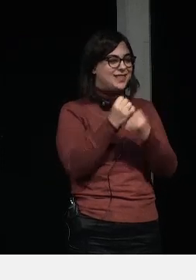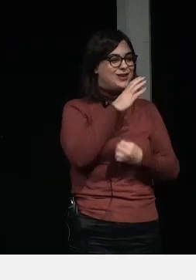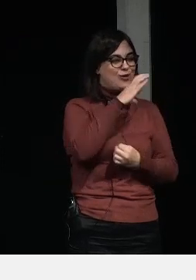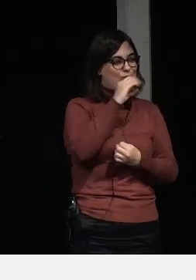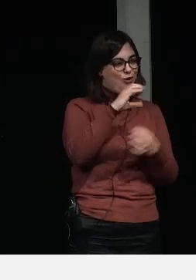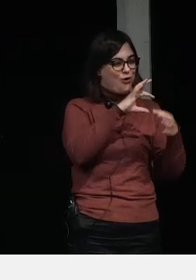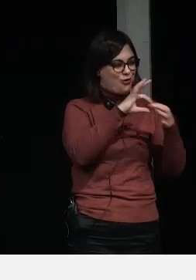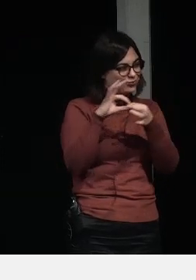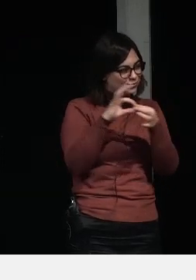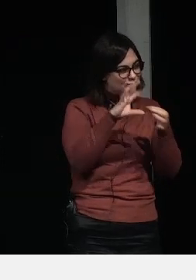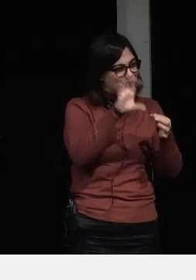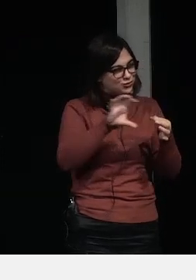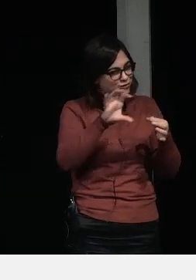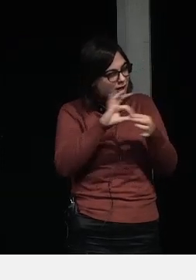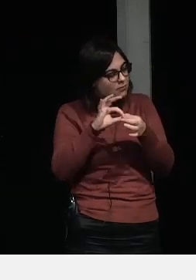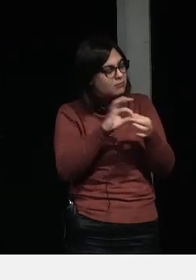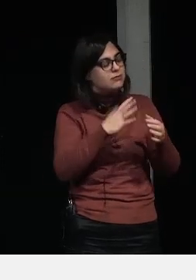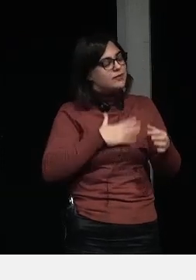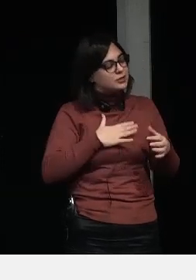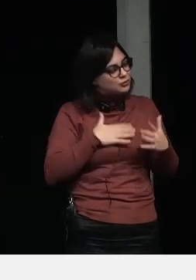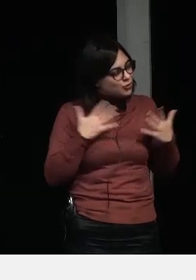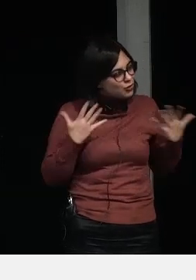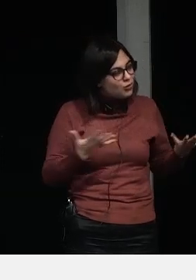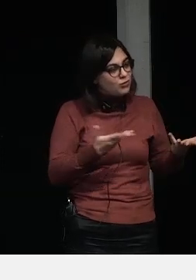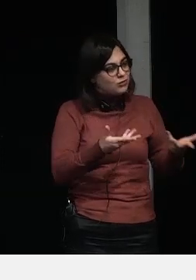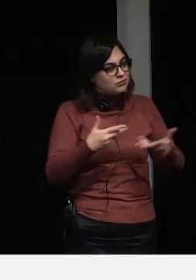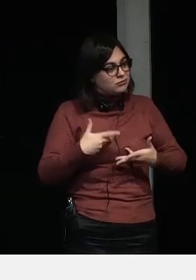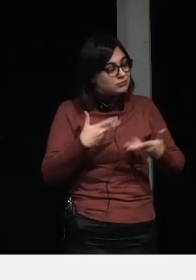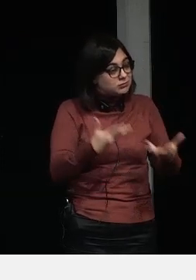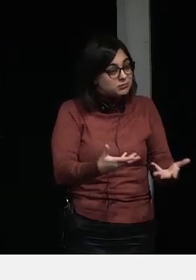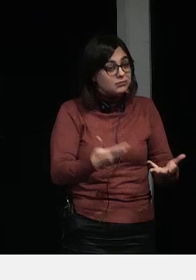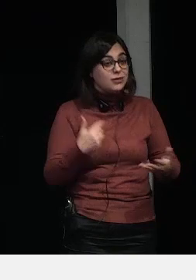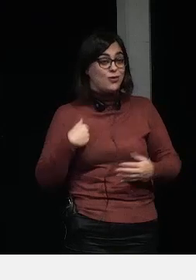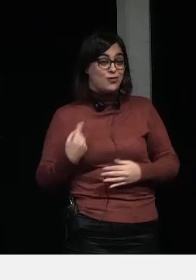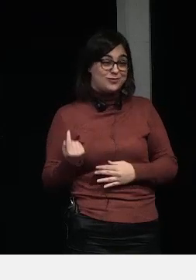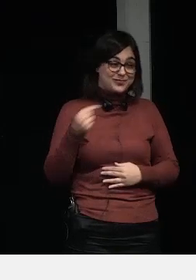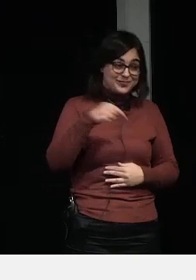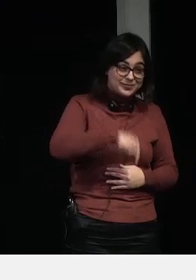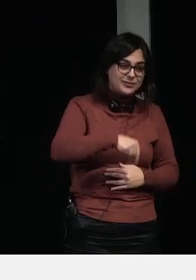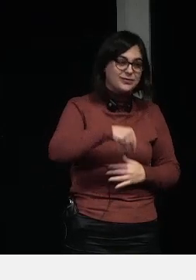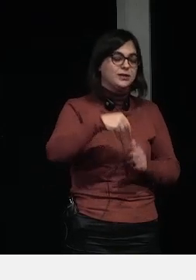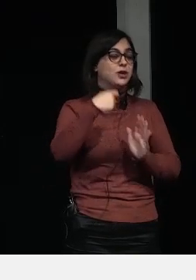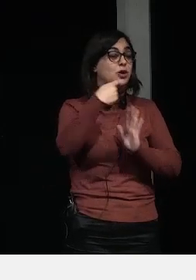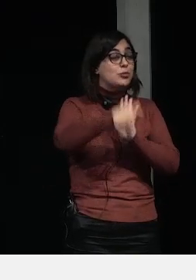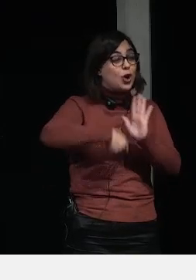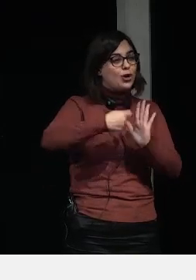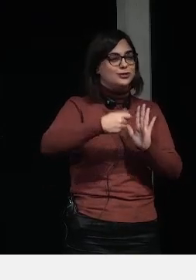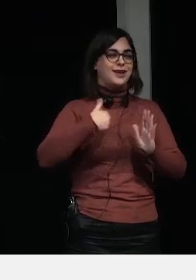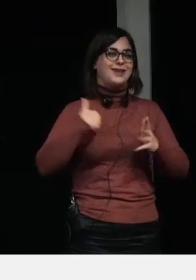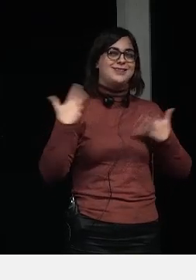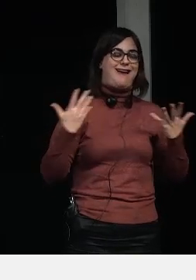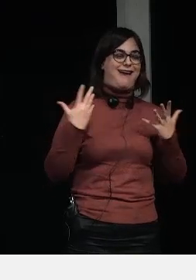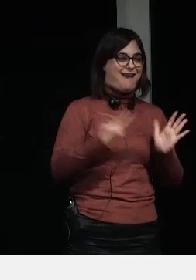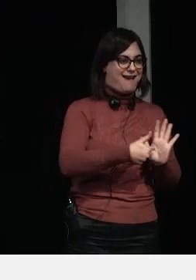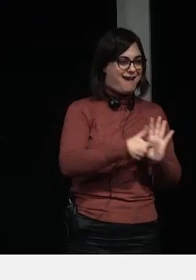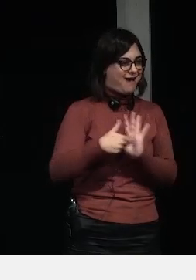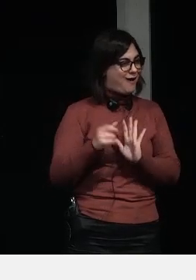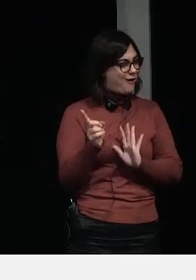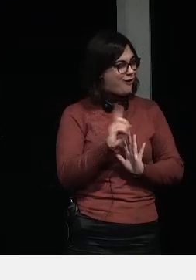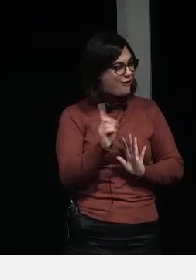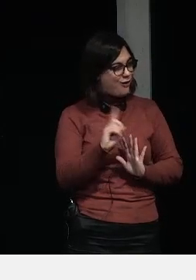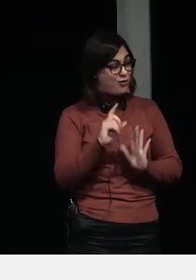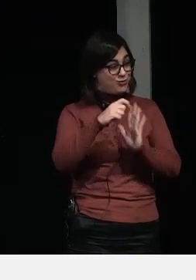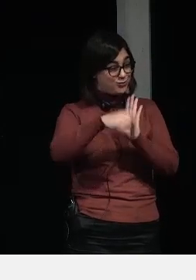qualified audience. I did not come here to put my project in the spotlight, but to plant seeds and encourage